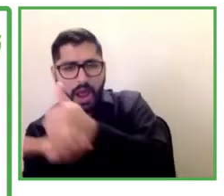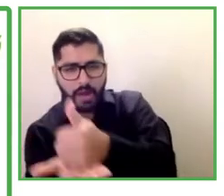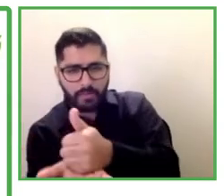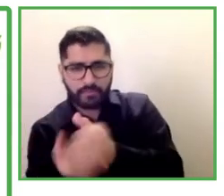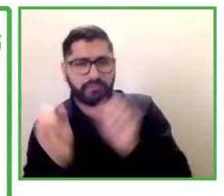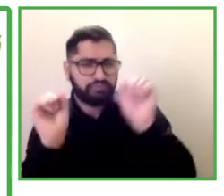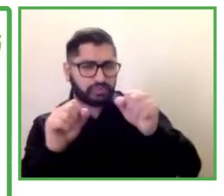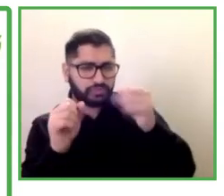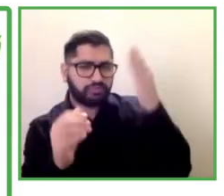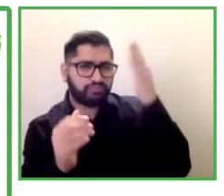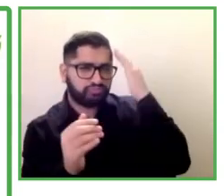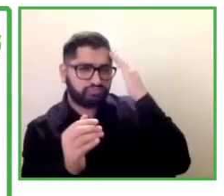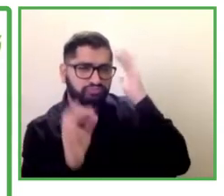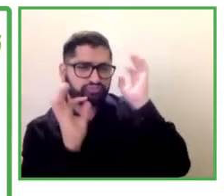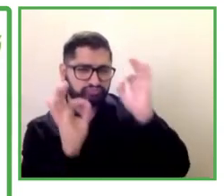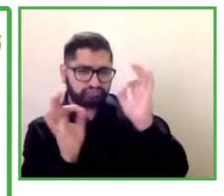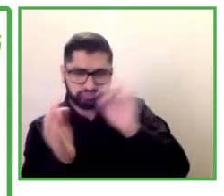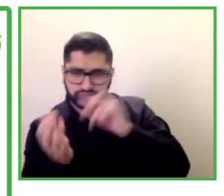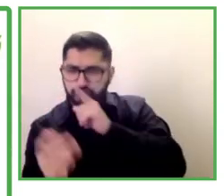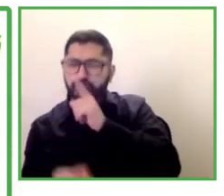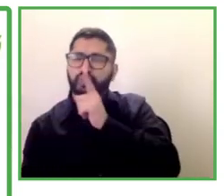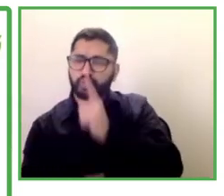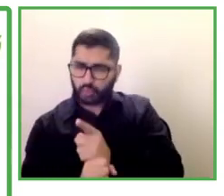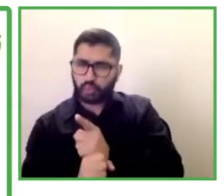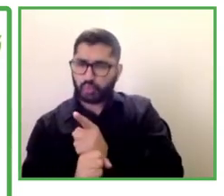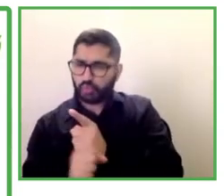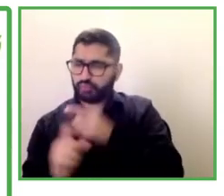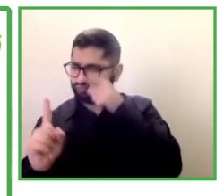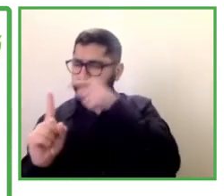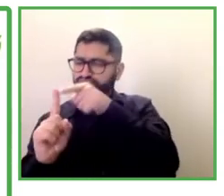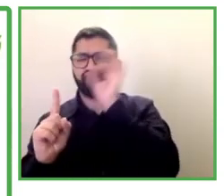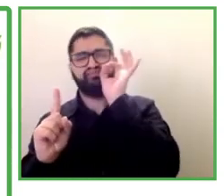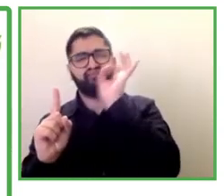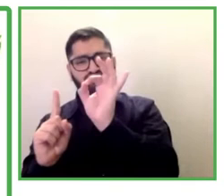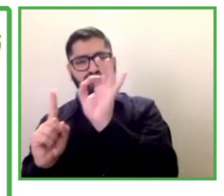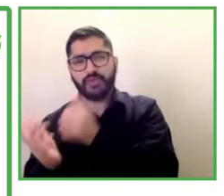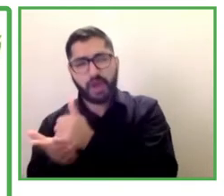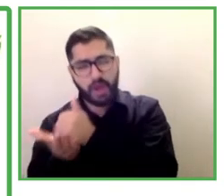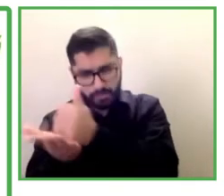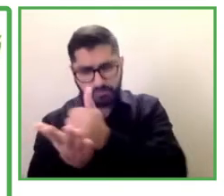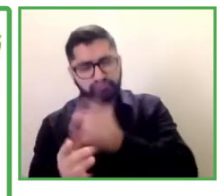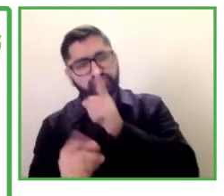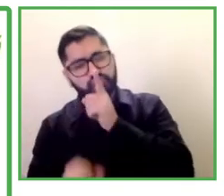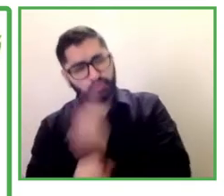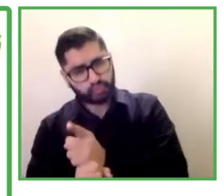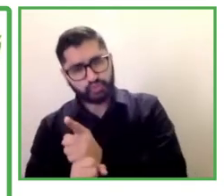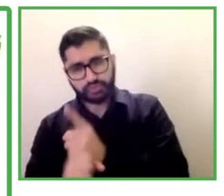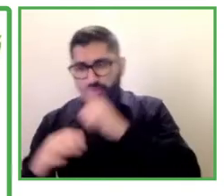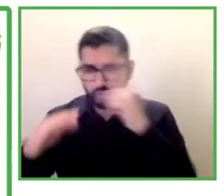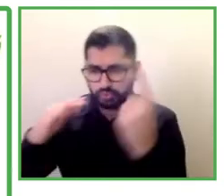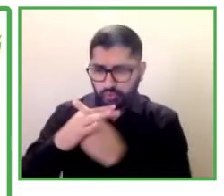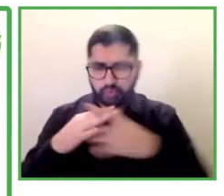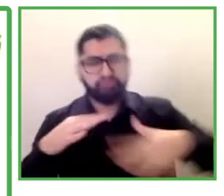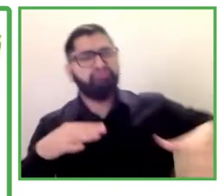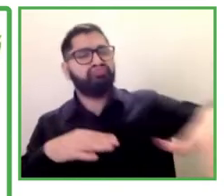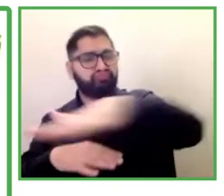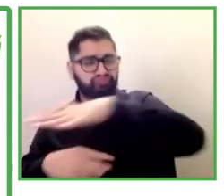really significant and what it makes a real difference. It makes social inclusion